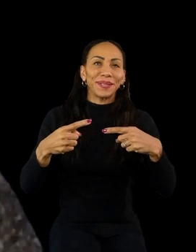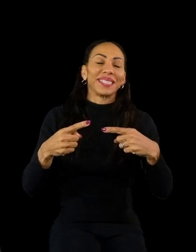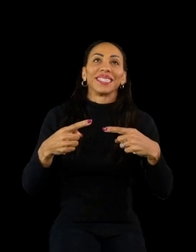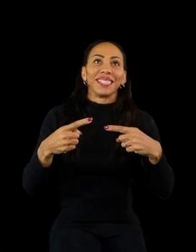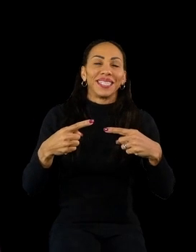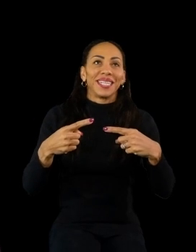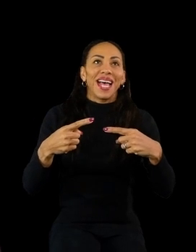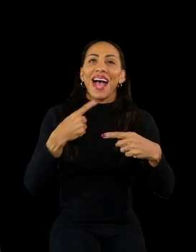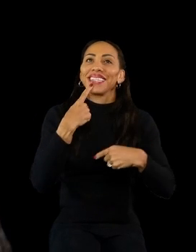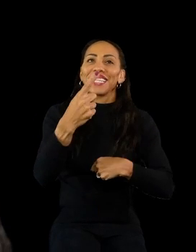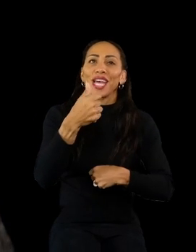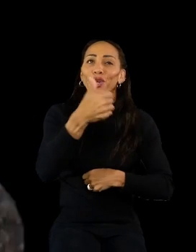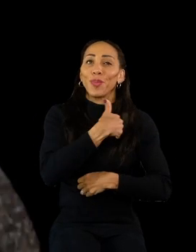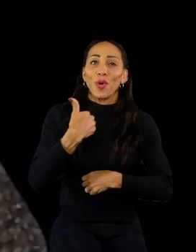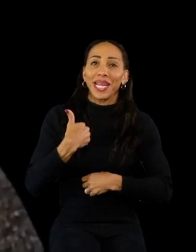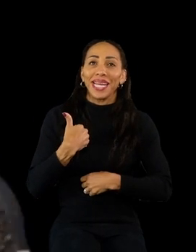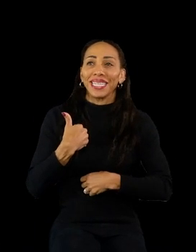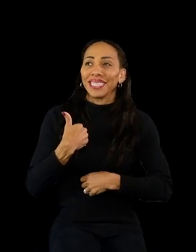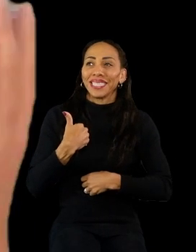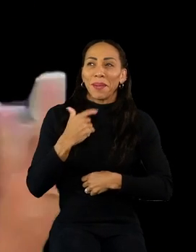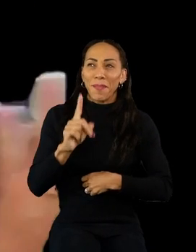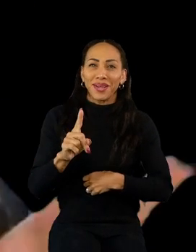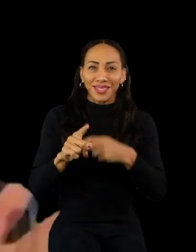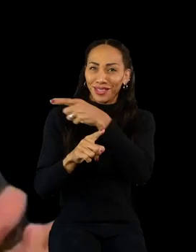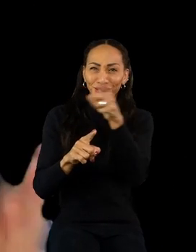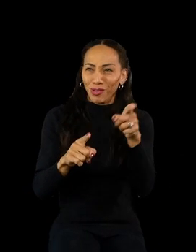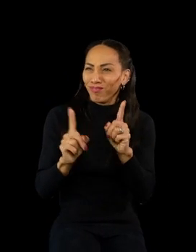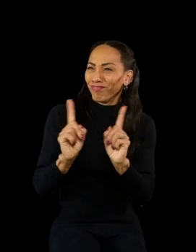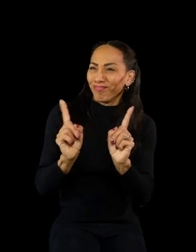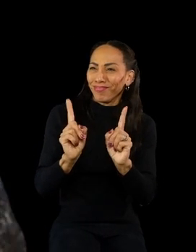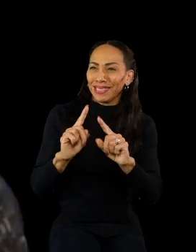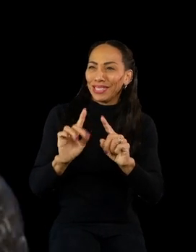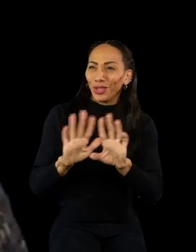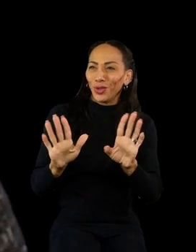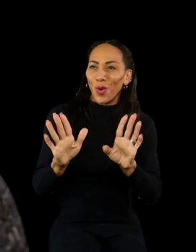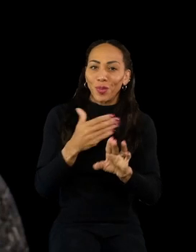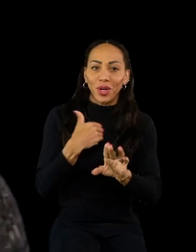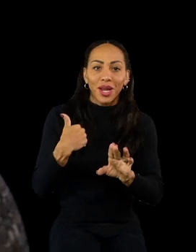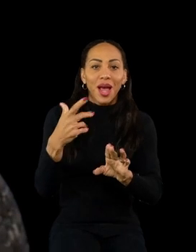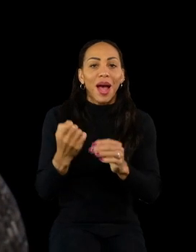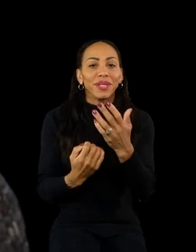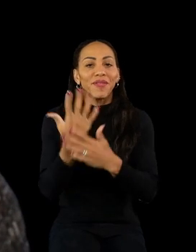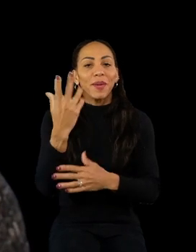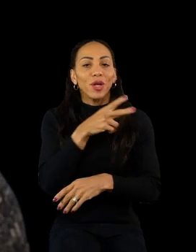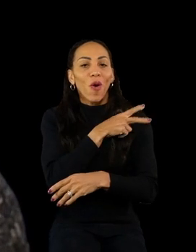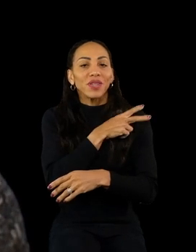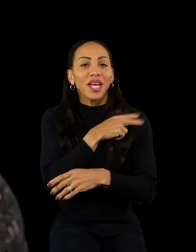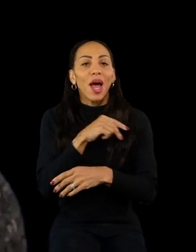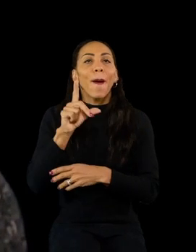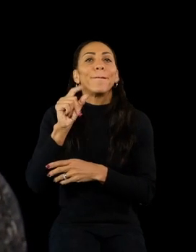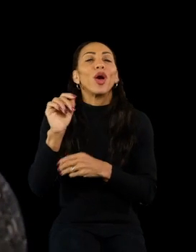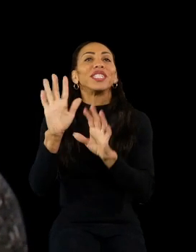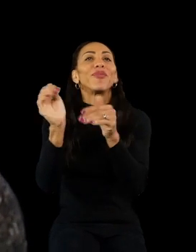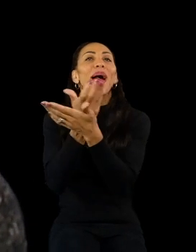not morning anytime anyone's like, I keep saying good morning and it's not morning for many of you. I am the development officer at